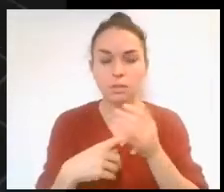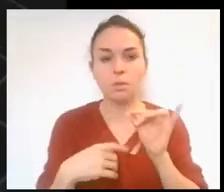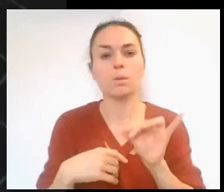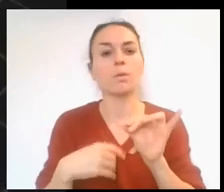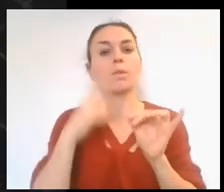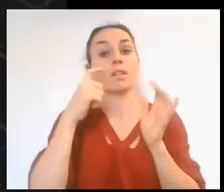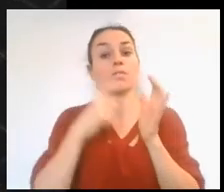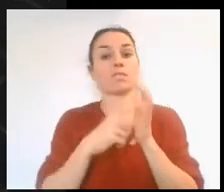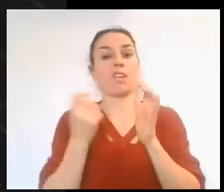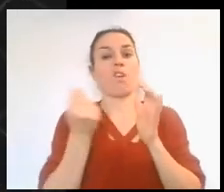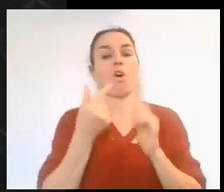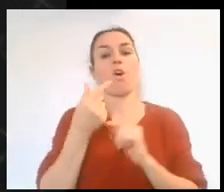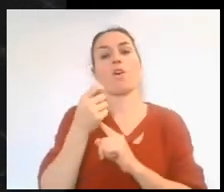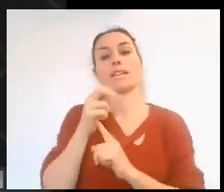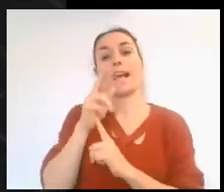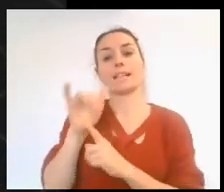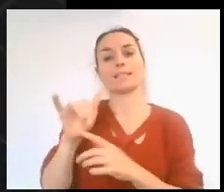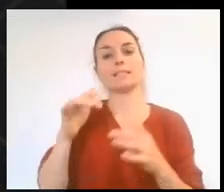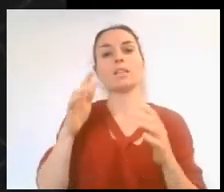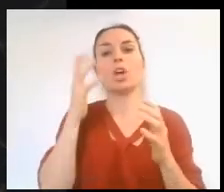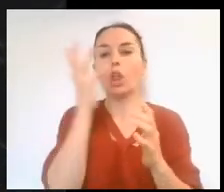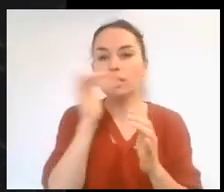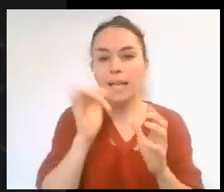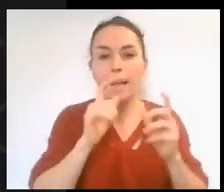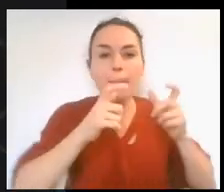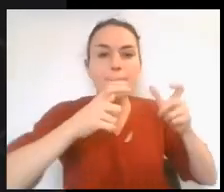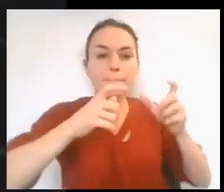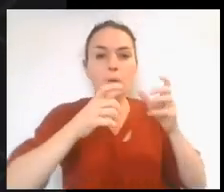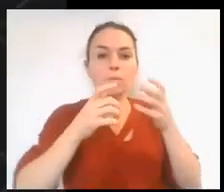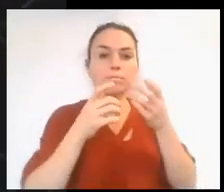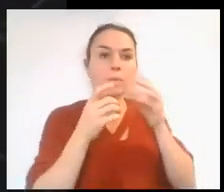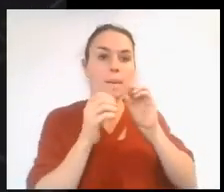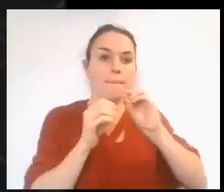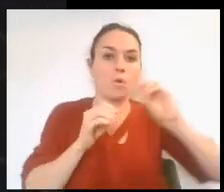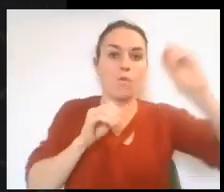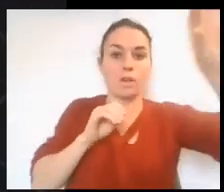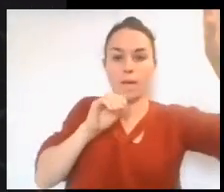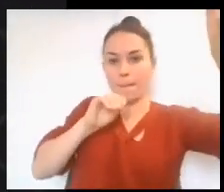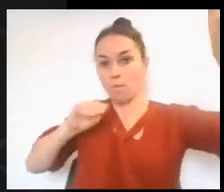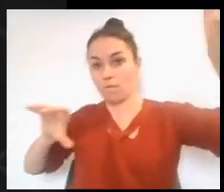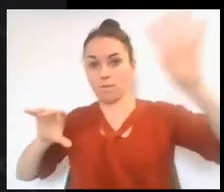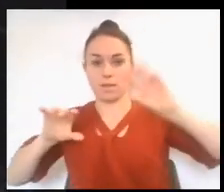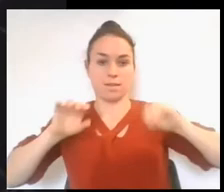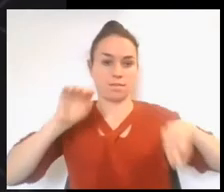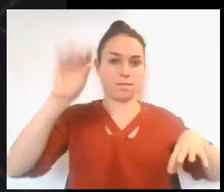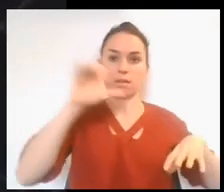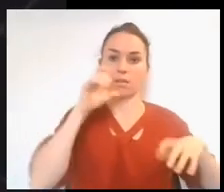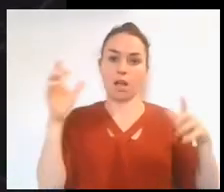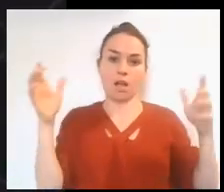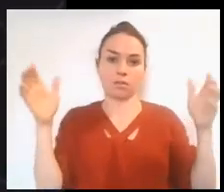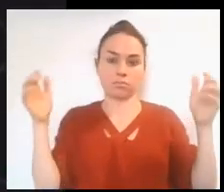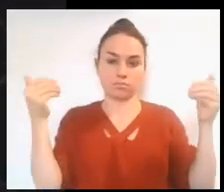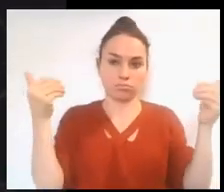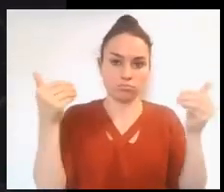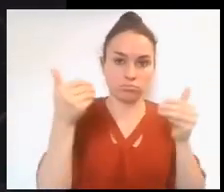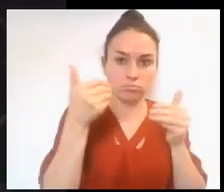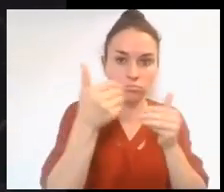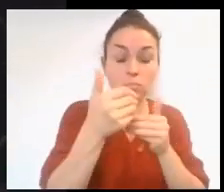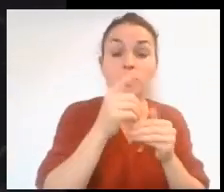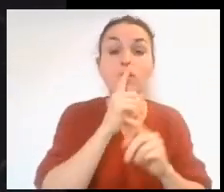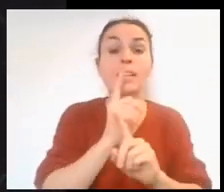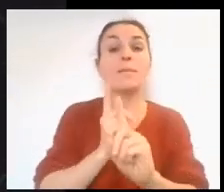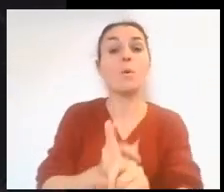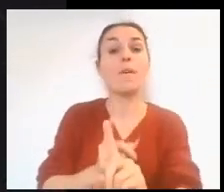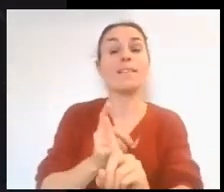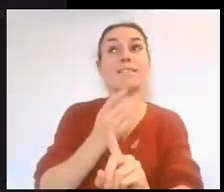in this video here, where suppose this is our Milky Way galaxy. The fact is, space is expanding, the universe is